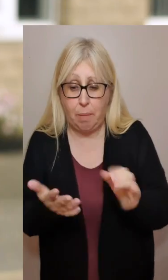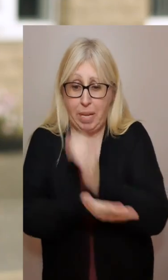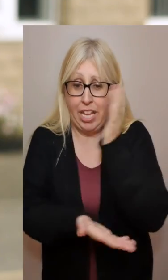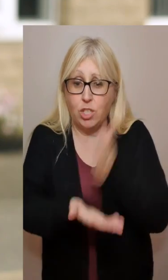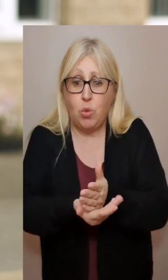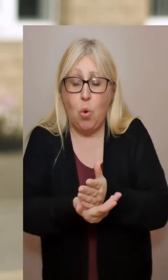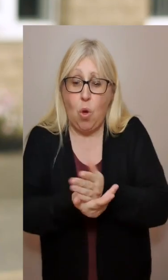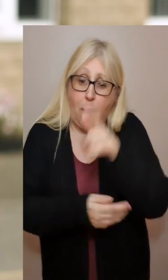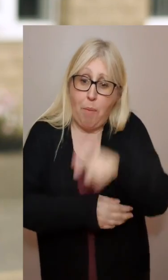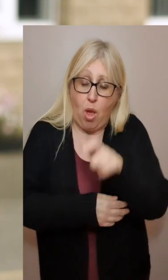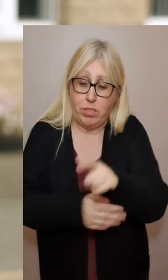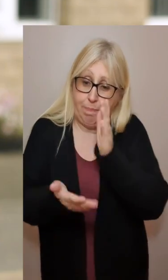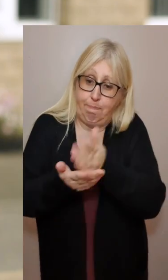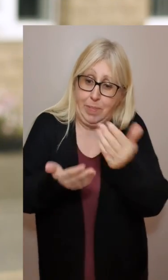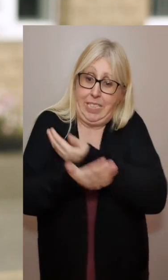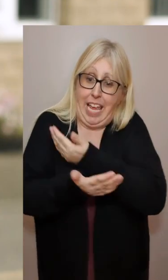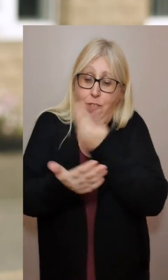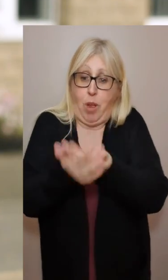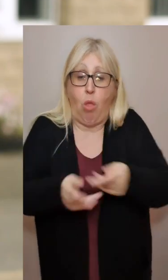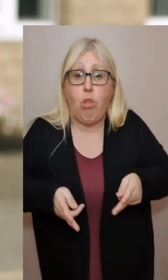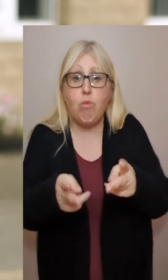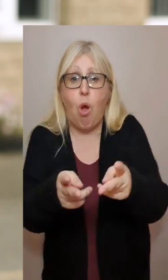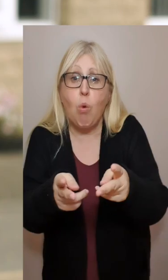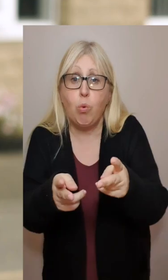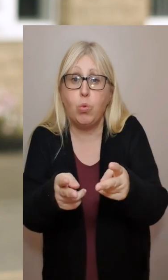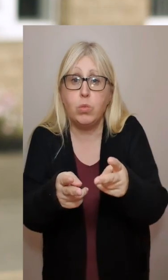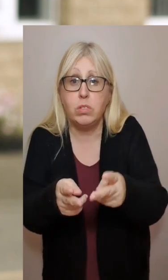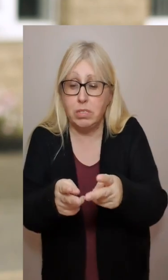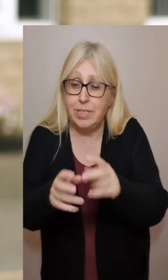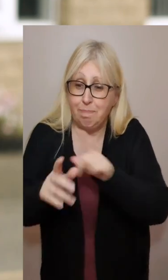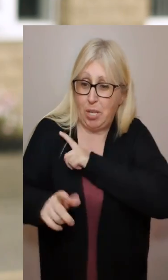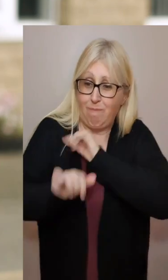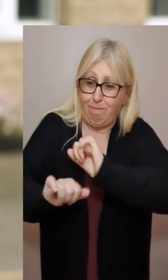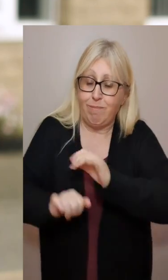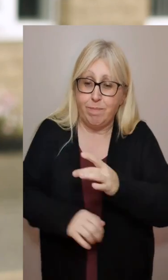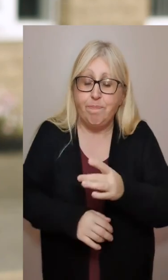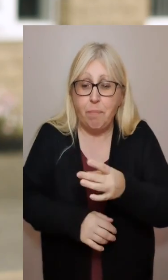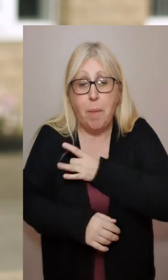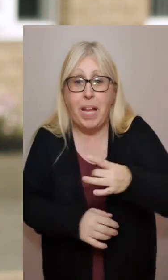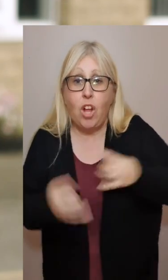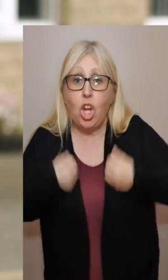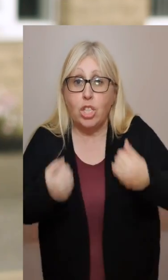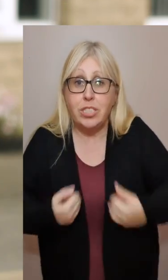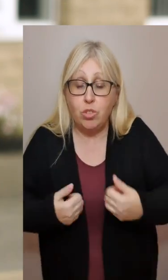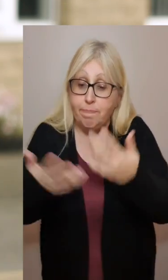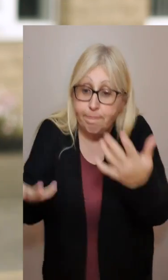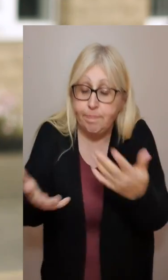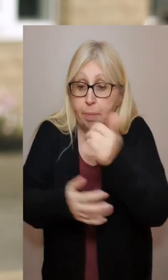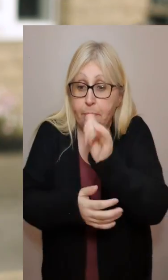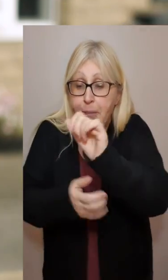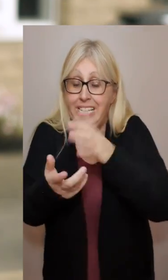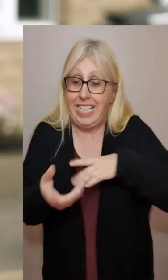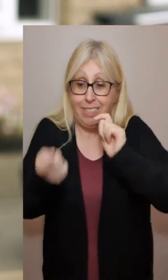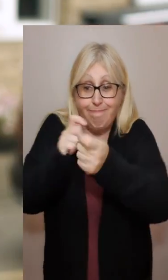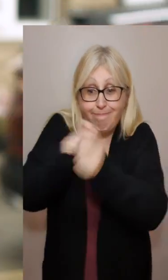make sure that the person's obviously safe to be on the road given their medical condition, and equally if they need adaptations that they're